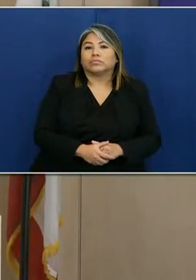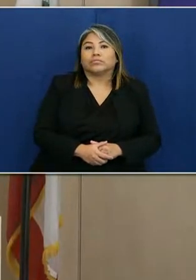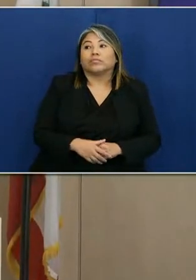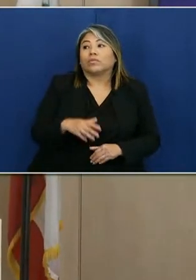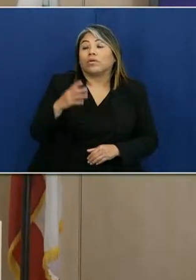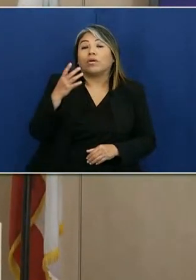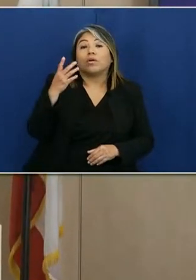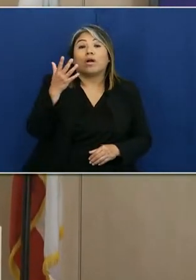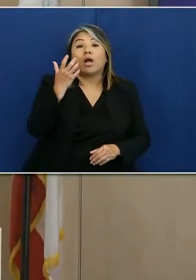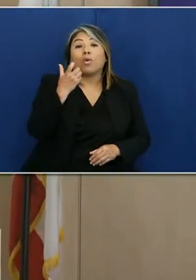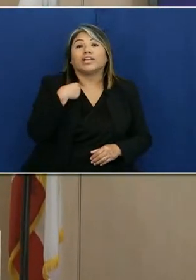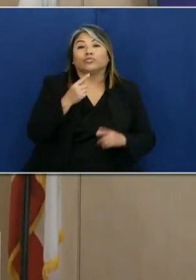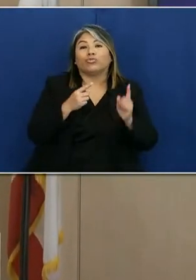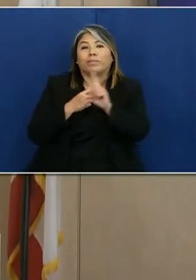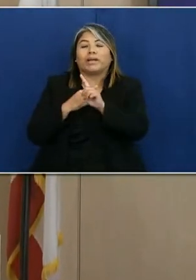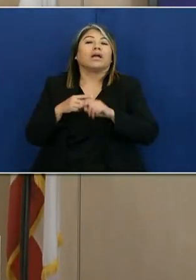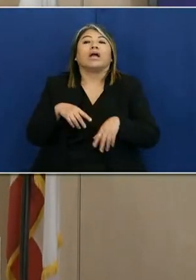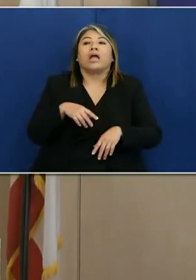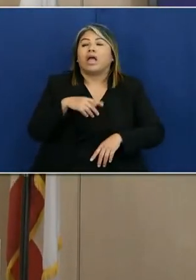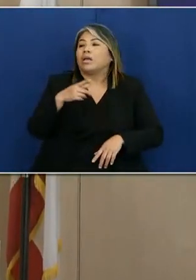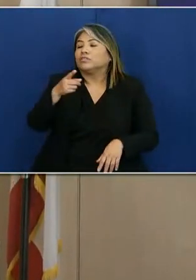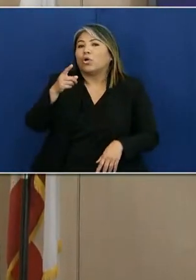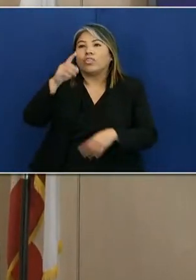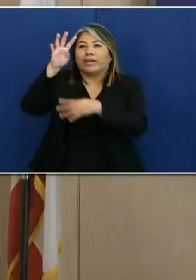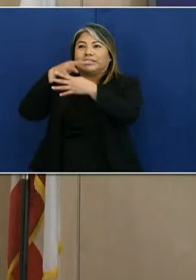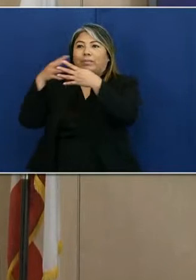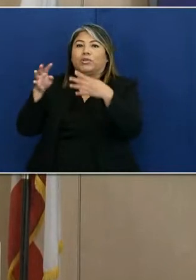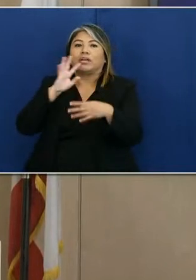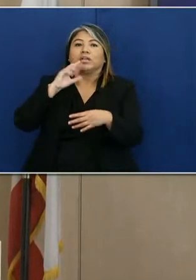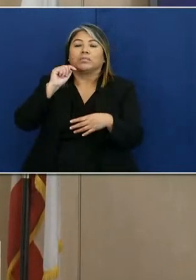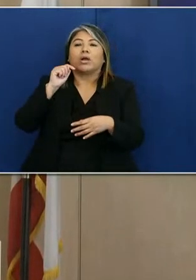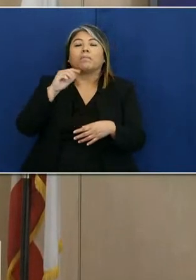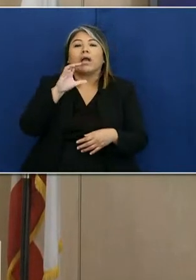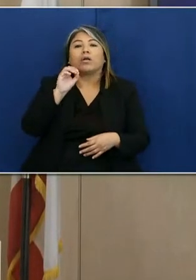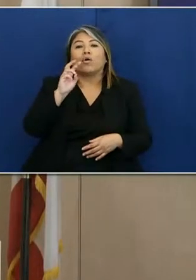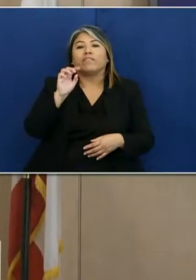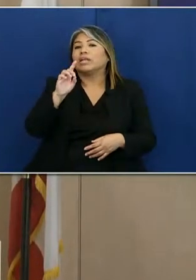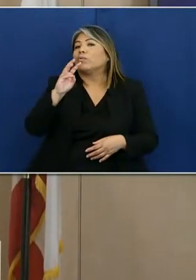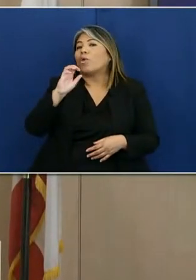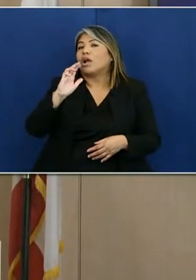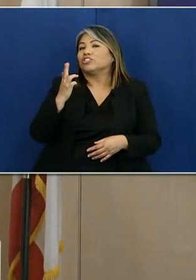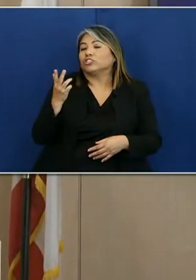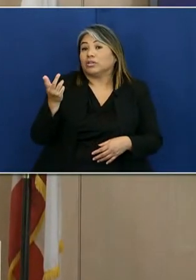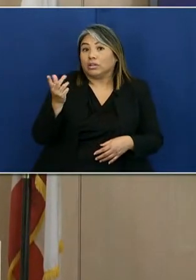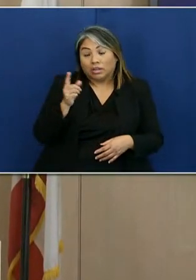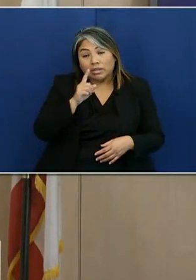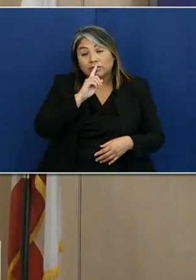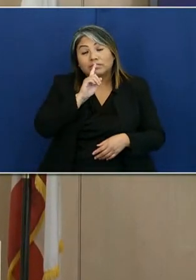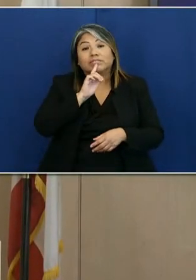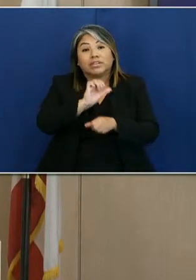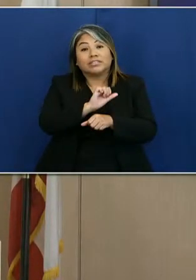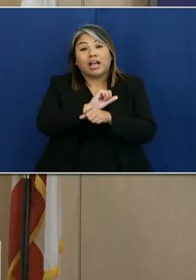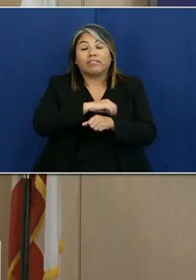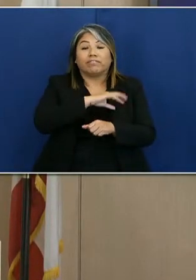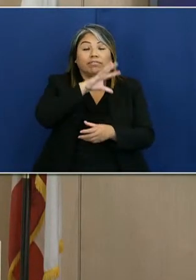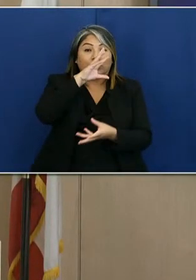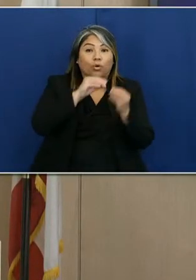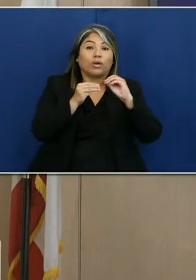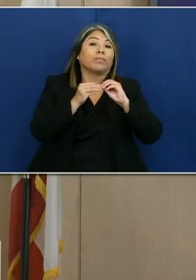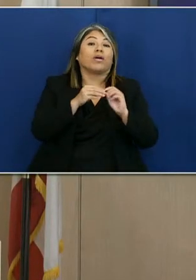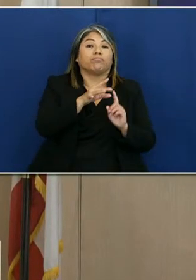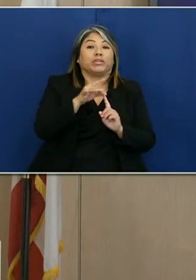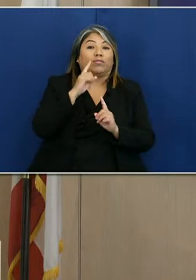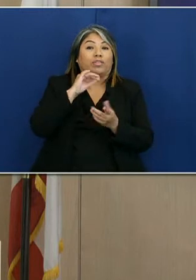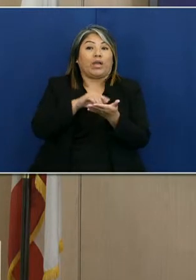And I wanted to run back up. Actually, the table I referred to in my COVID watch actually does have the total number of positives for that week, Paul,